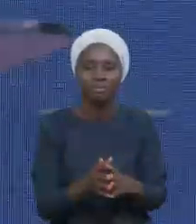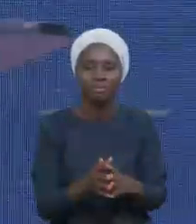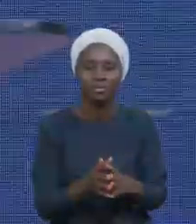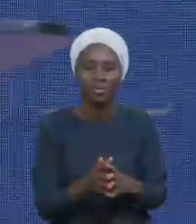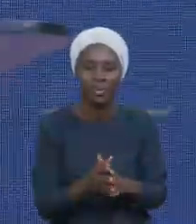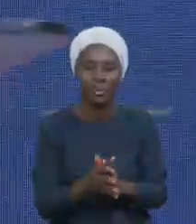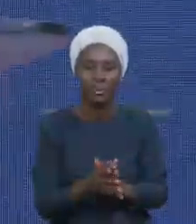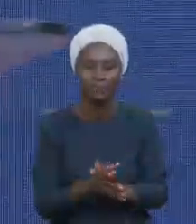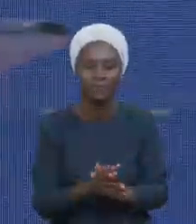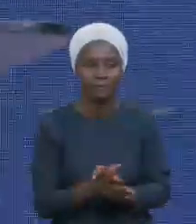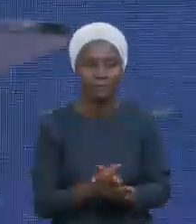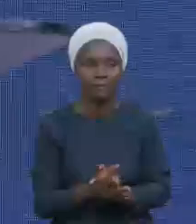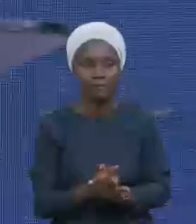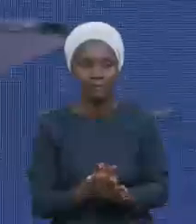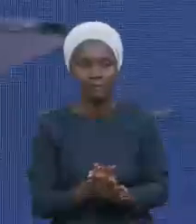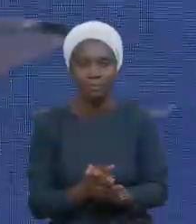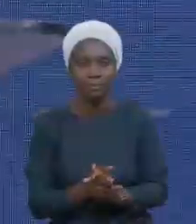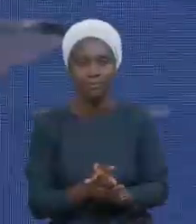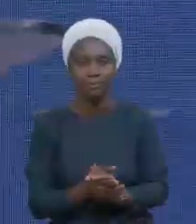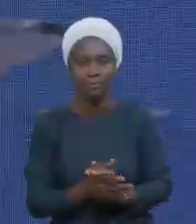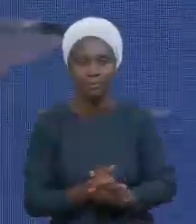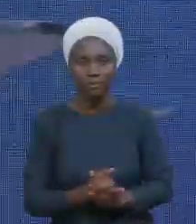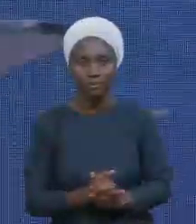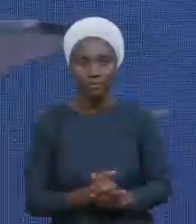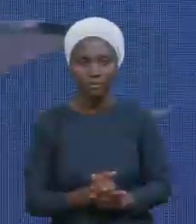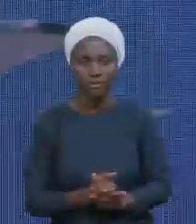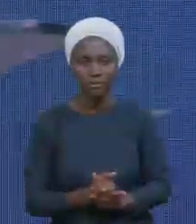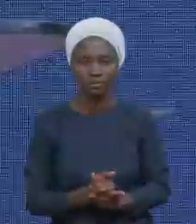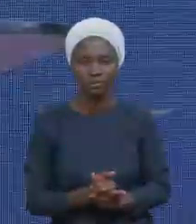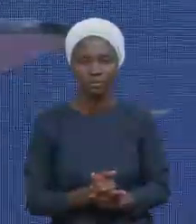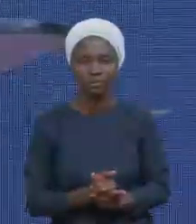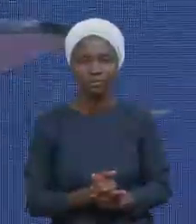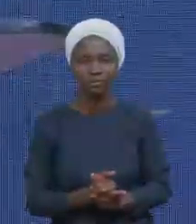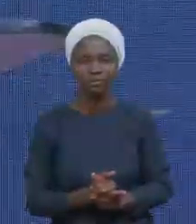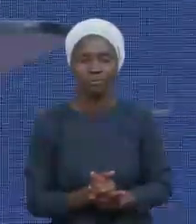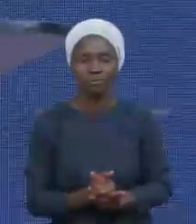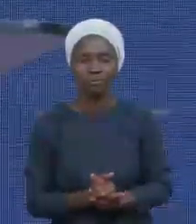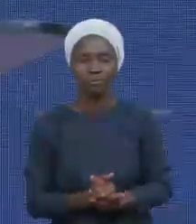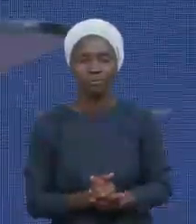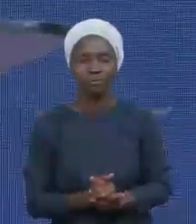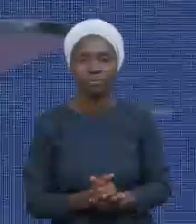Hold two. Are you true? Thank you. Out of all three.